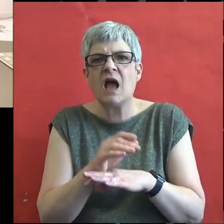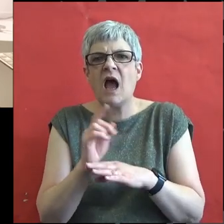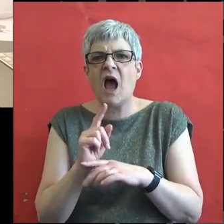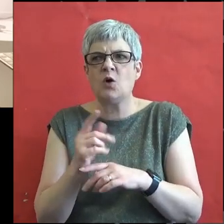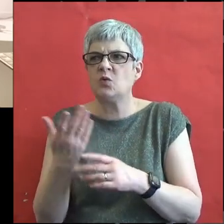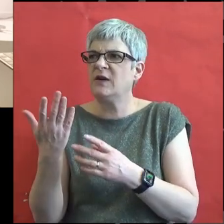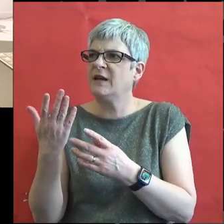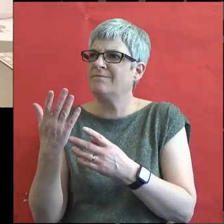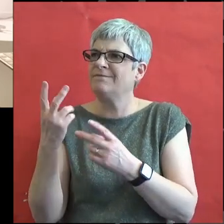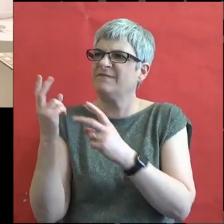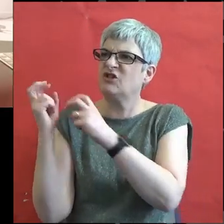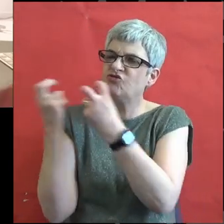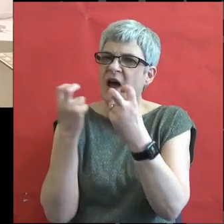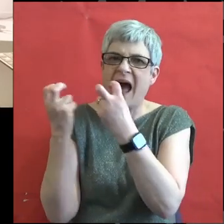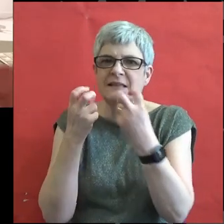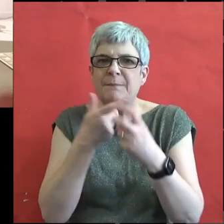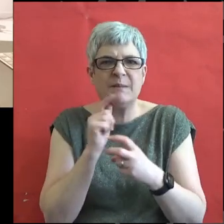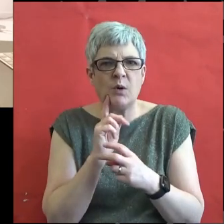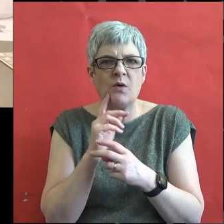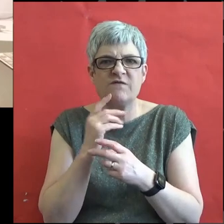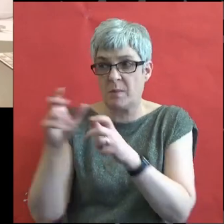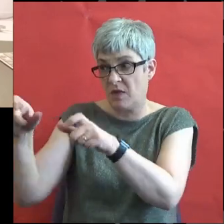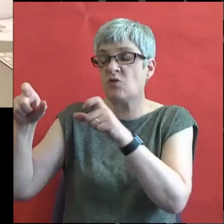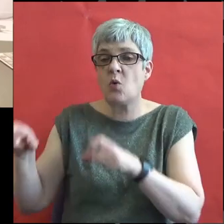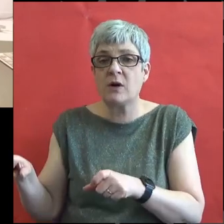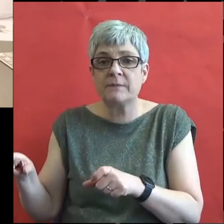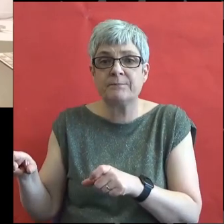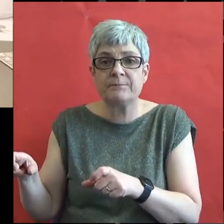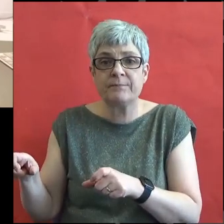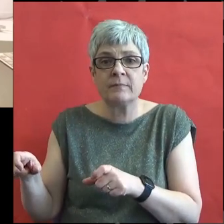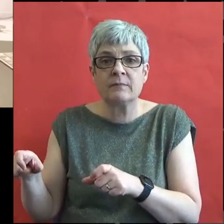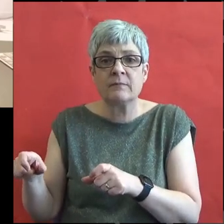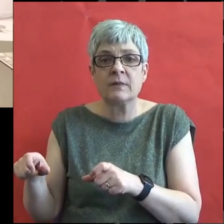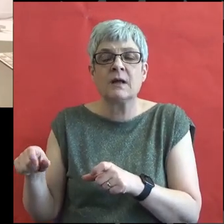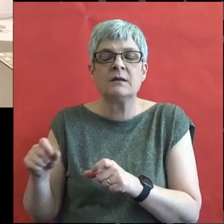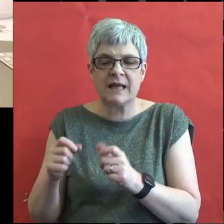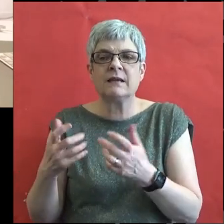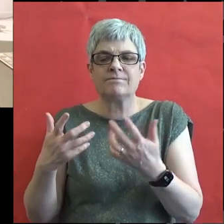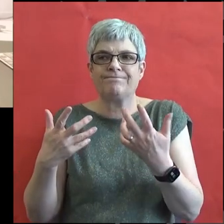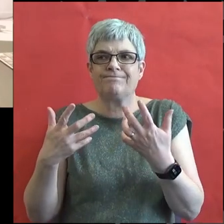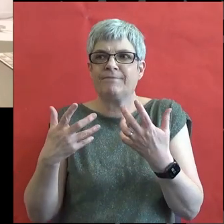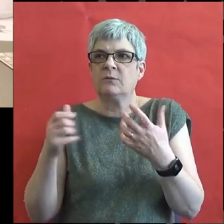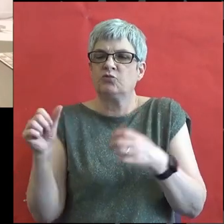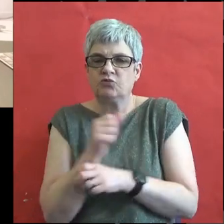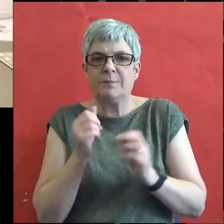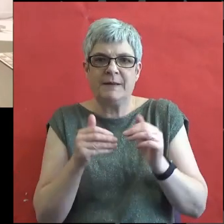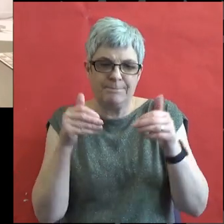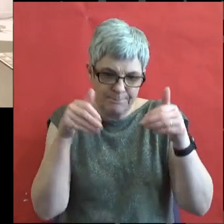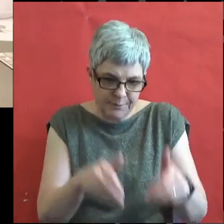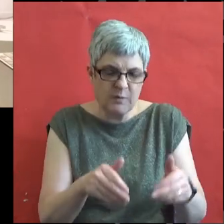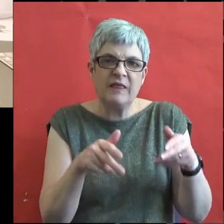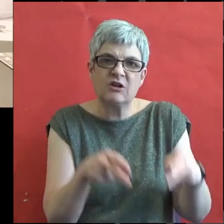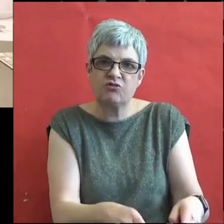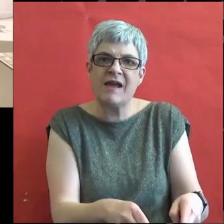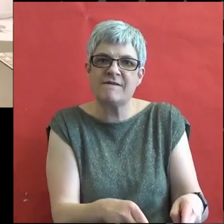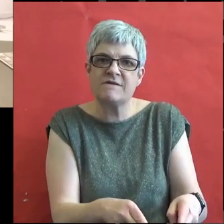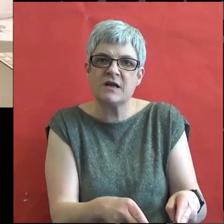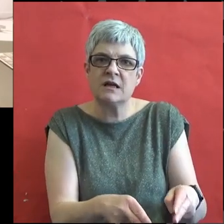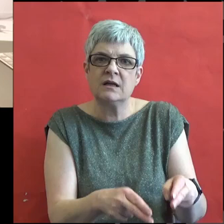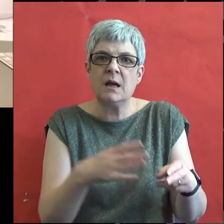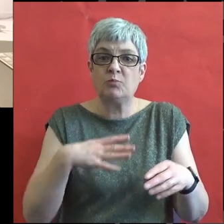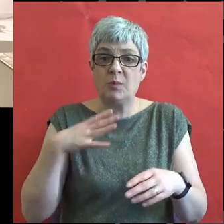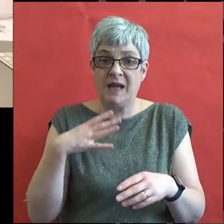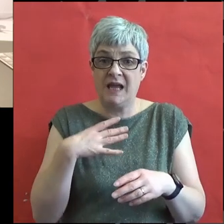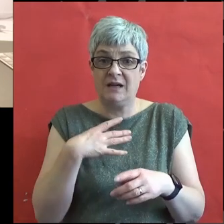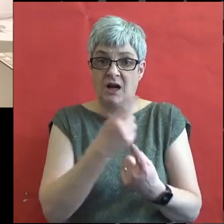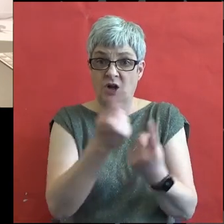God and put them all in the grave and prepare ourselves, prepare each other